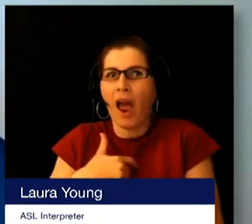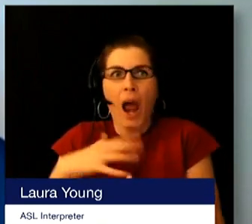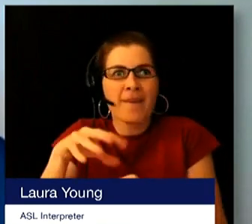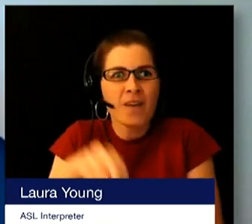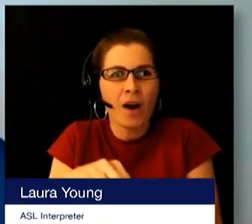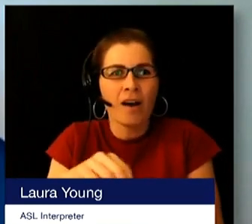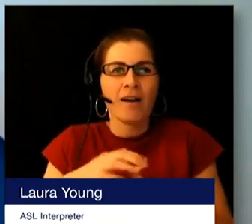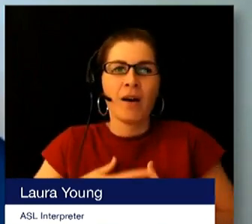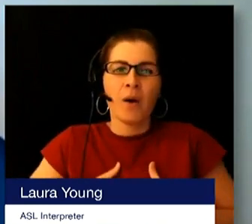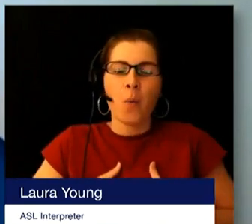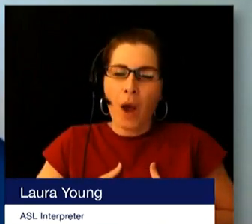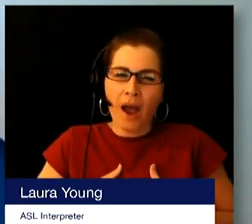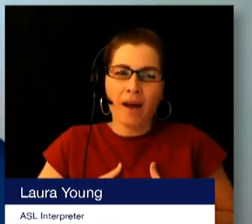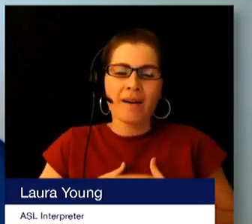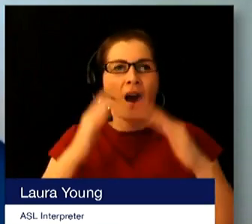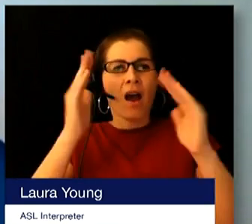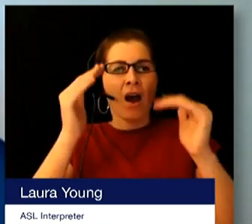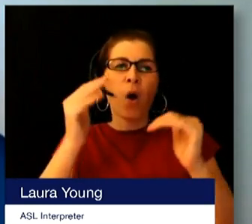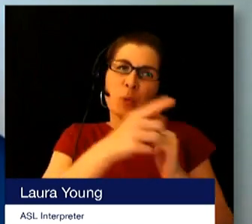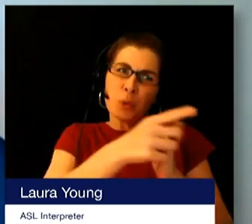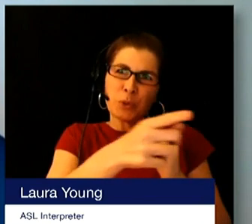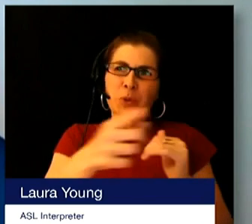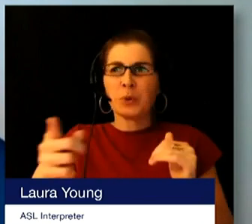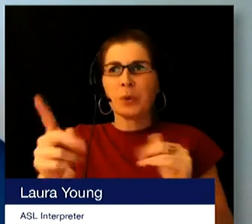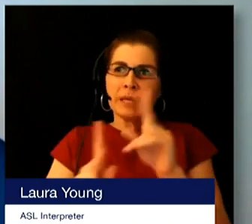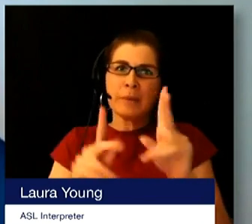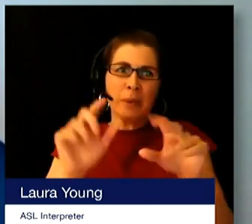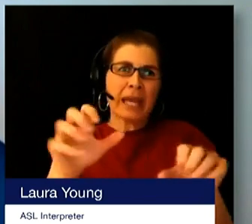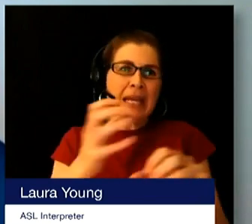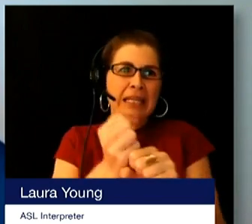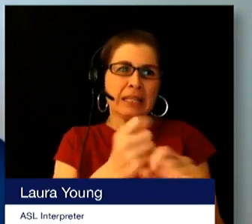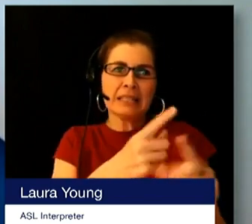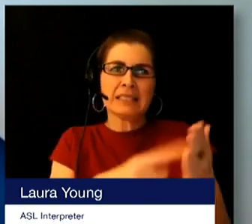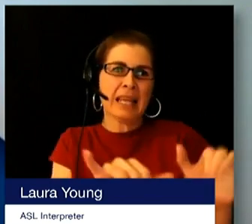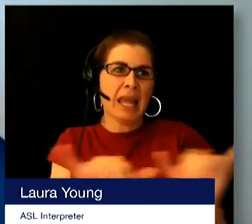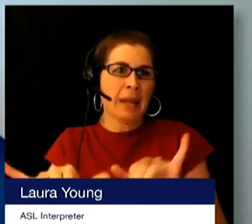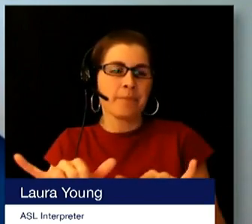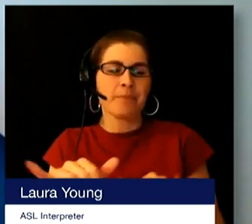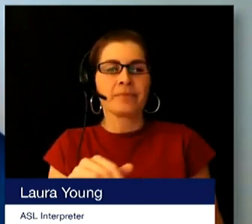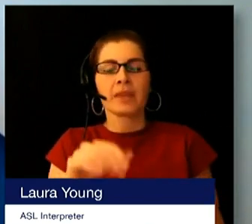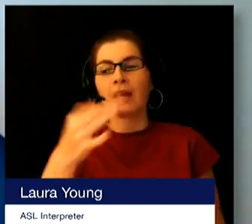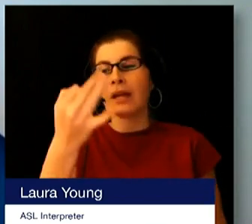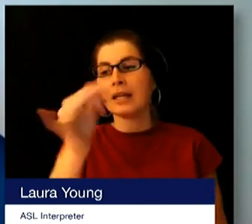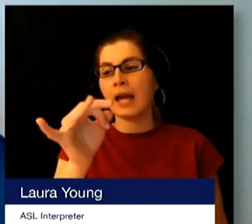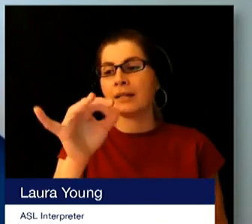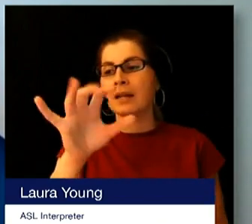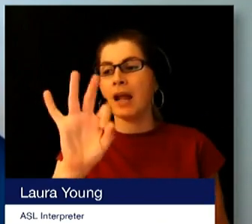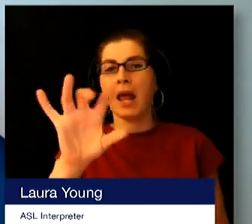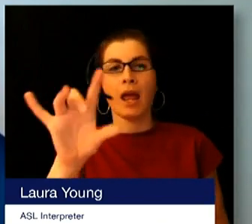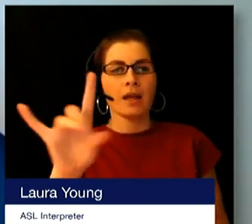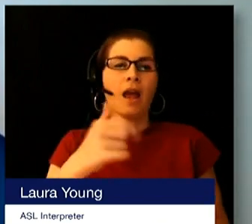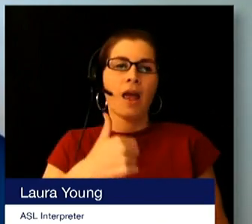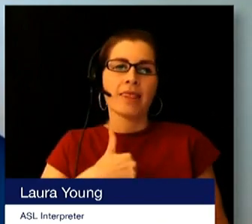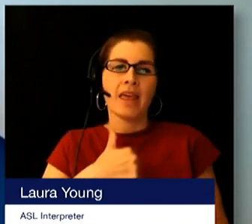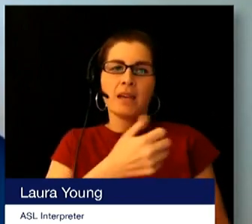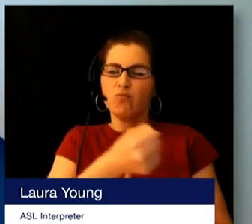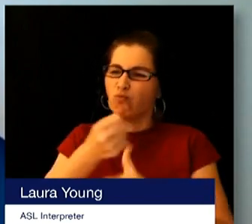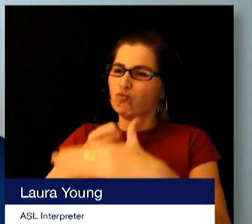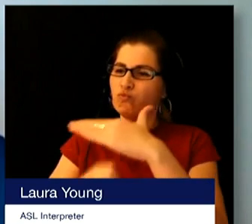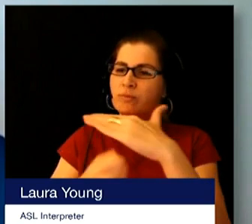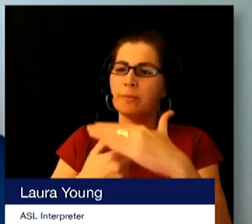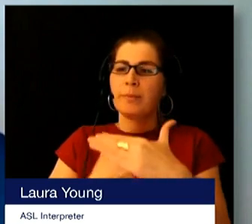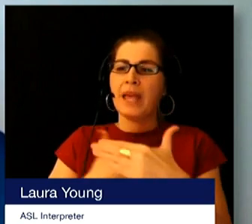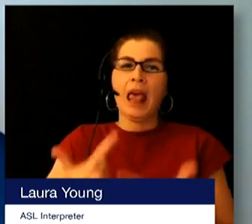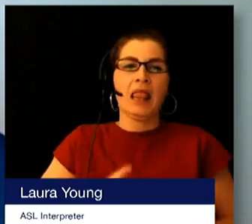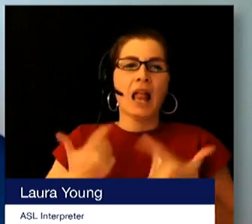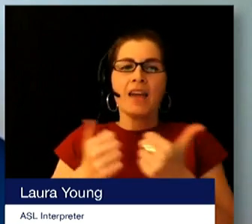people receive what I was fortunate to receive. But, you know, a little bit about me. In 1998, I was sentenced to life without parole plus